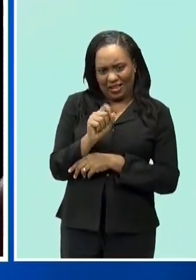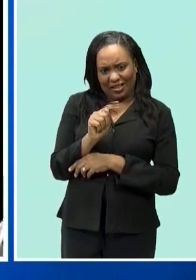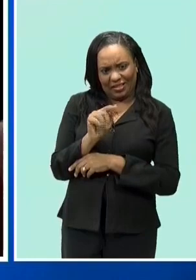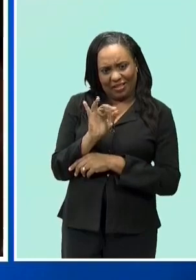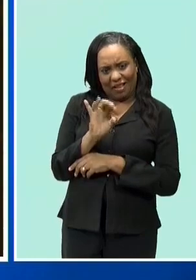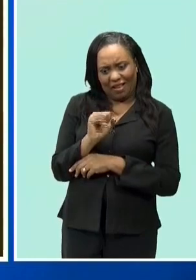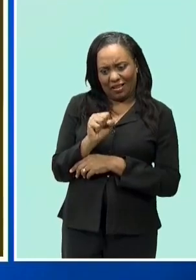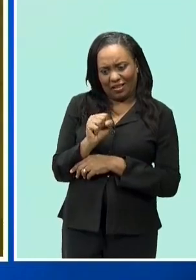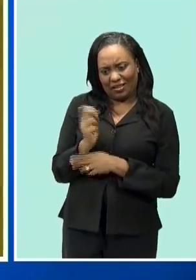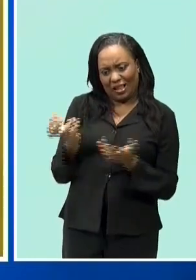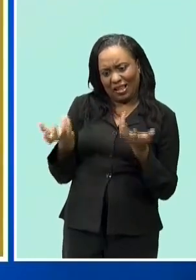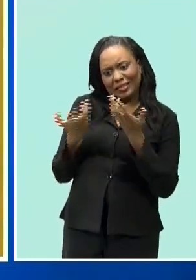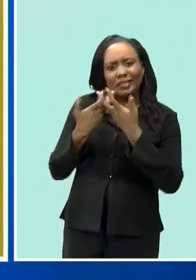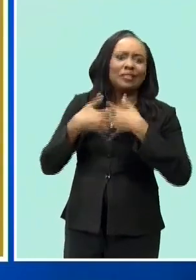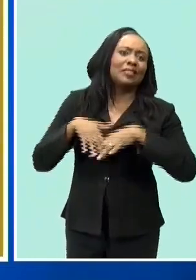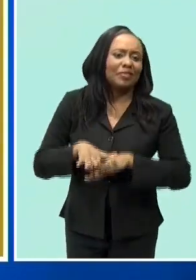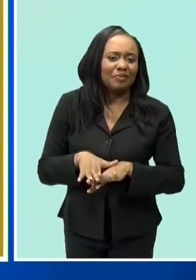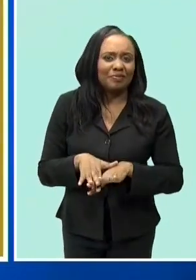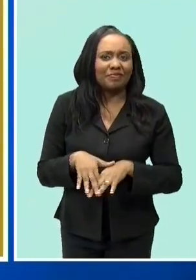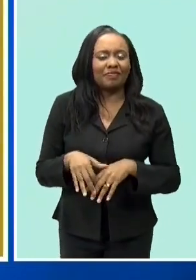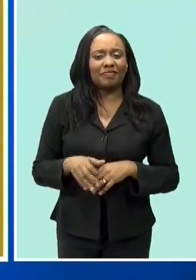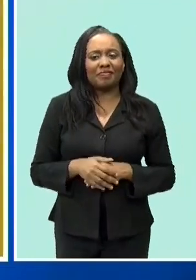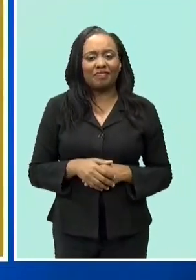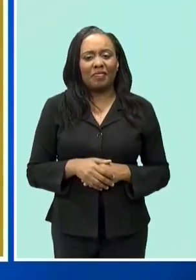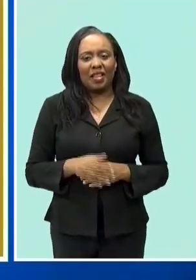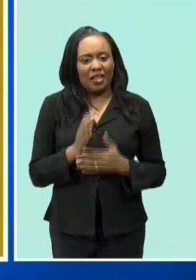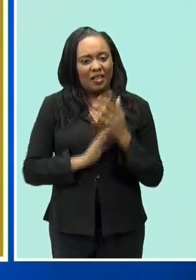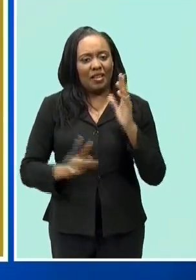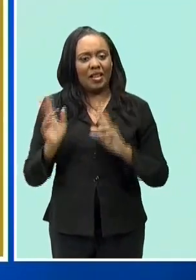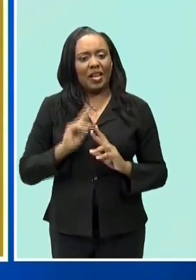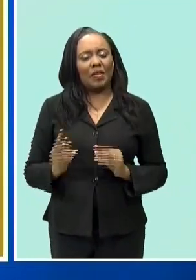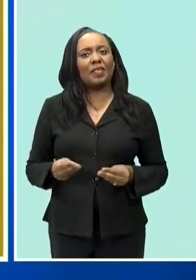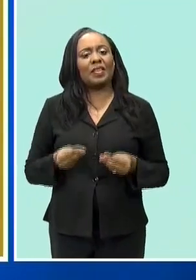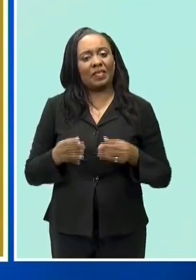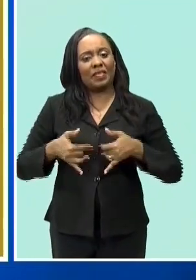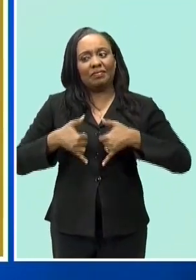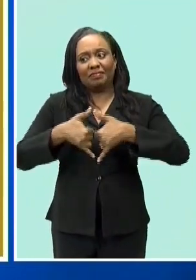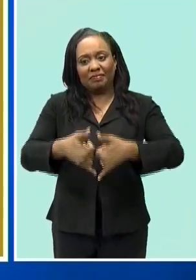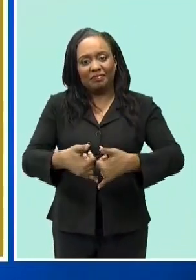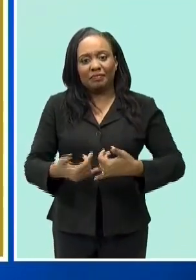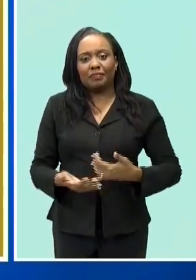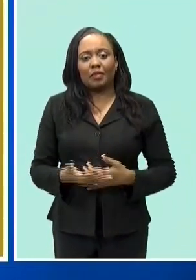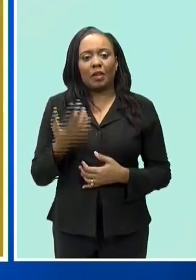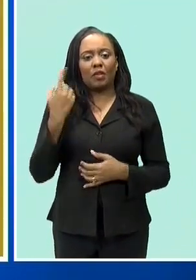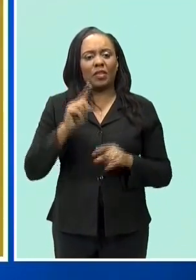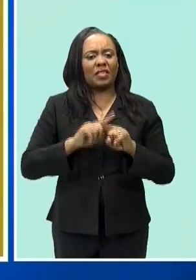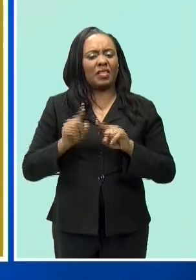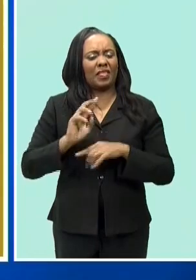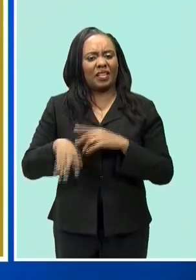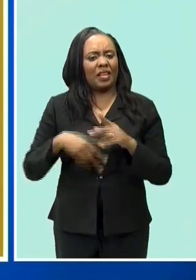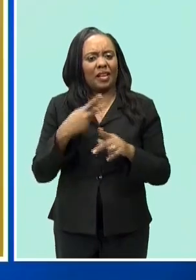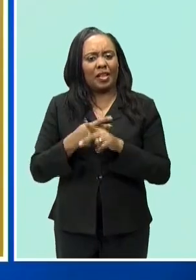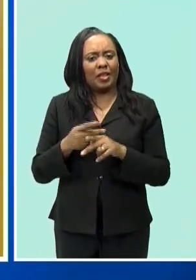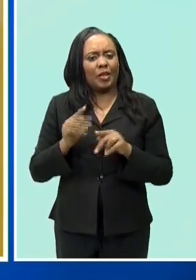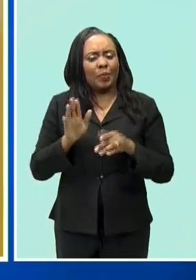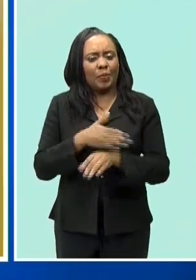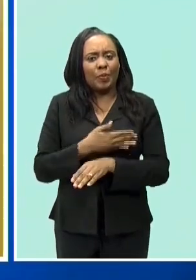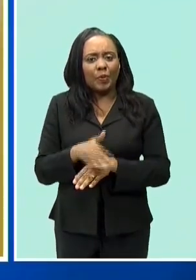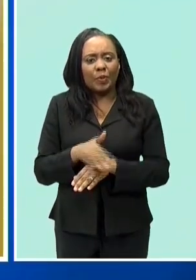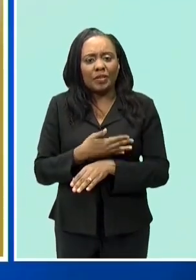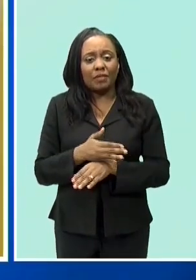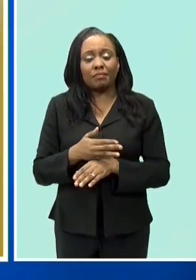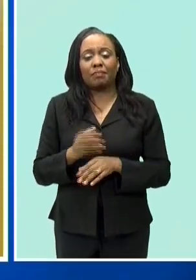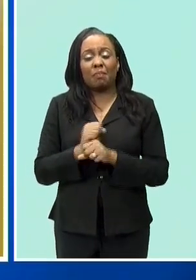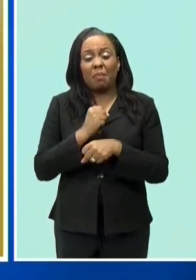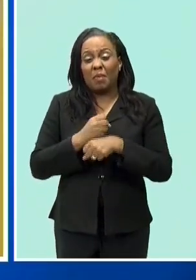rhythmical patterns. Award recipients included Midnight Groovers promoting Karas music for 50 years, Gordon